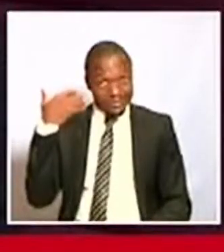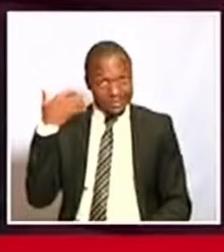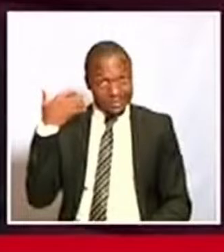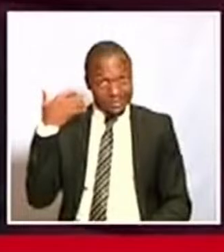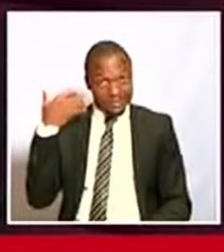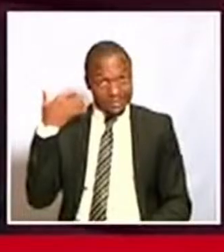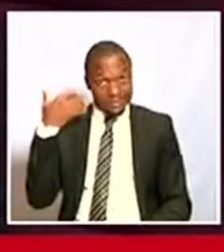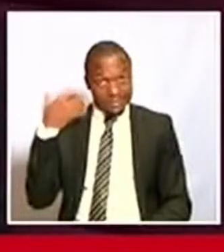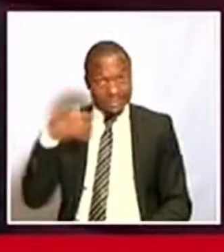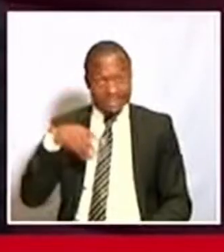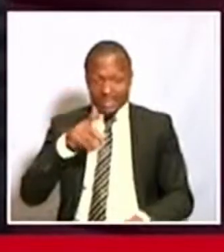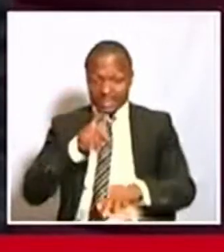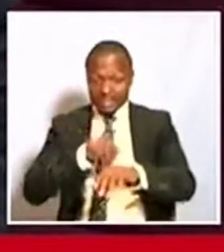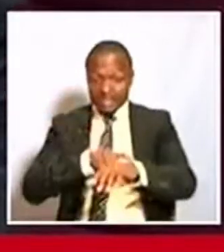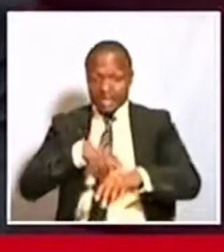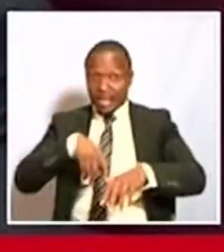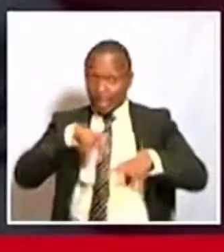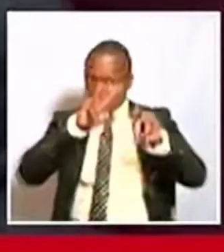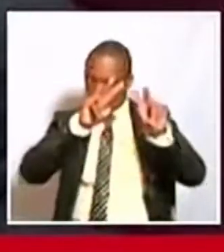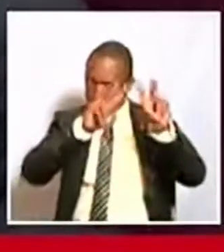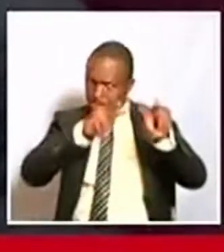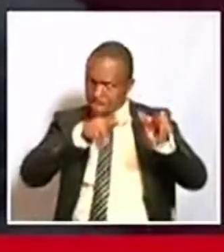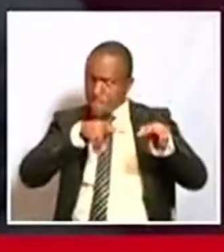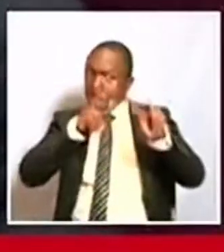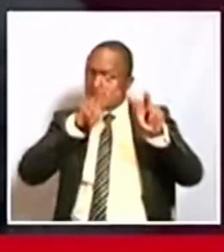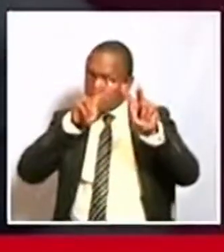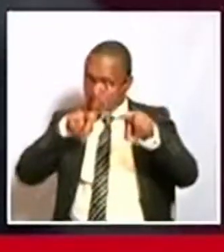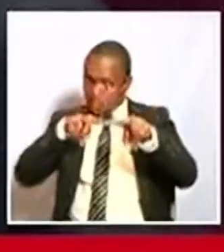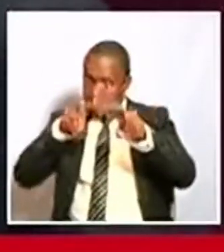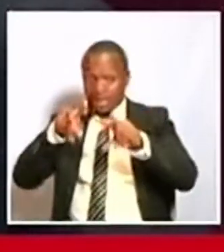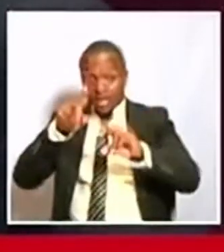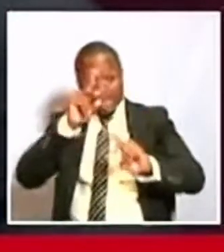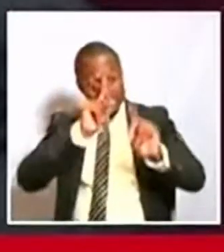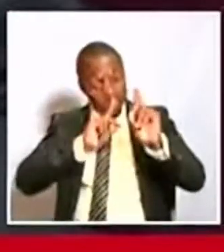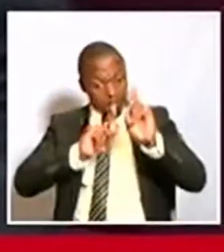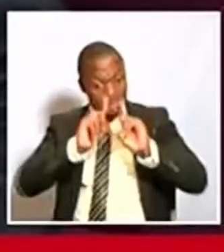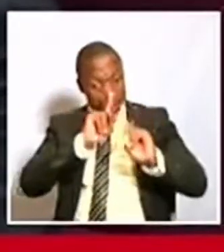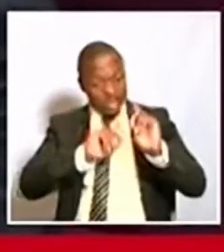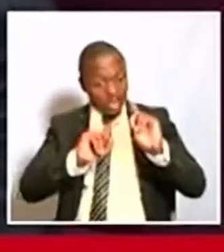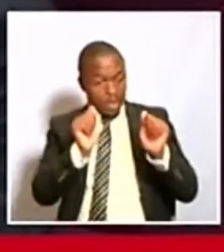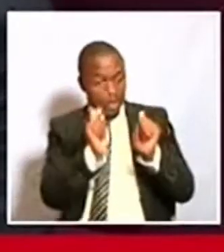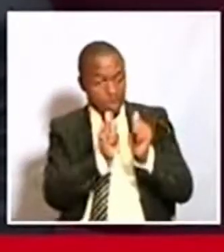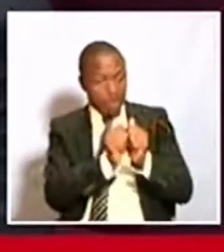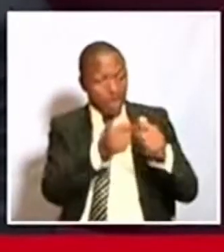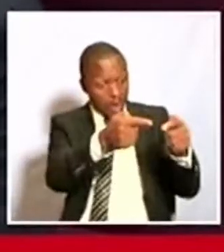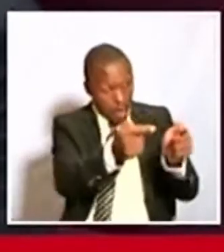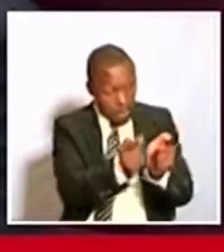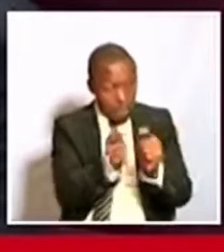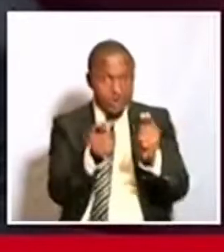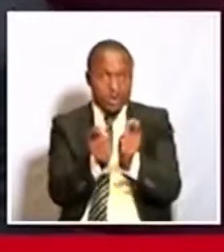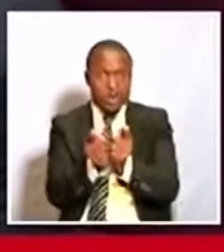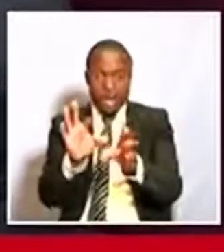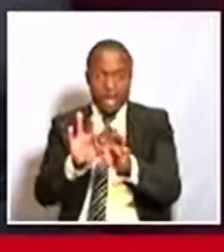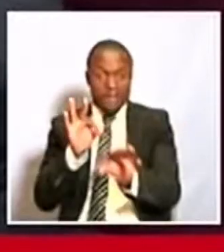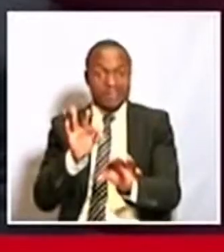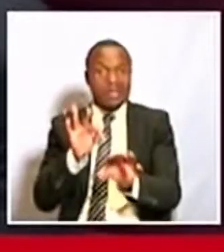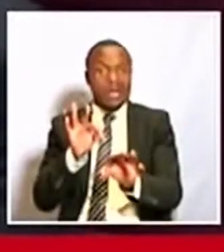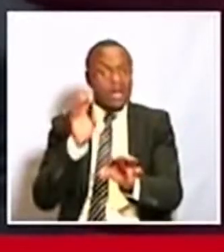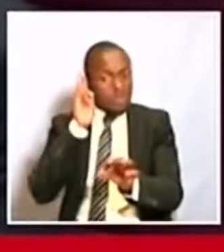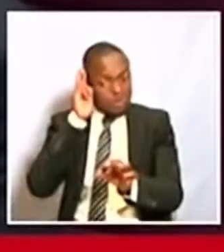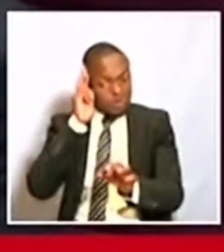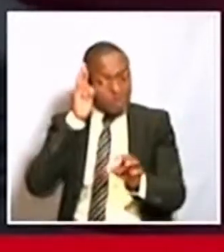during the monitoring, when we were interacting with the groups, we found that most of them, the reason they were